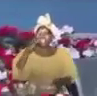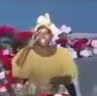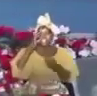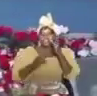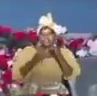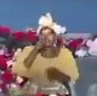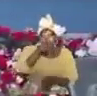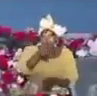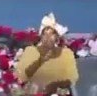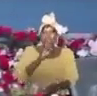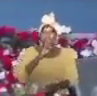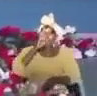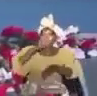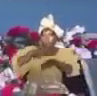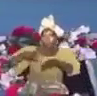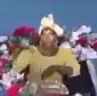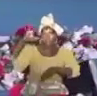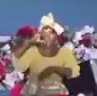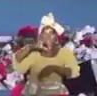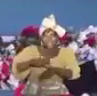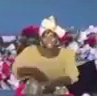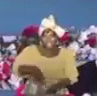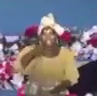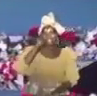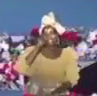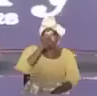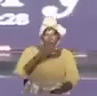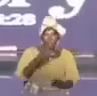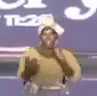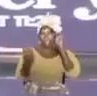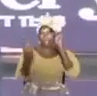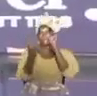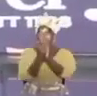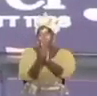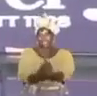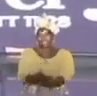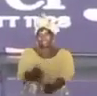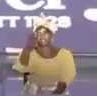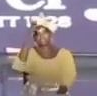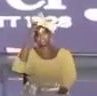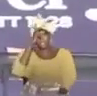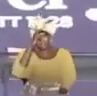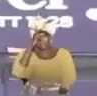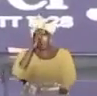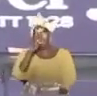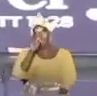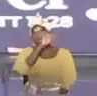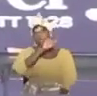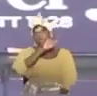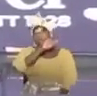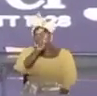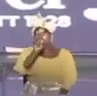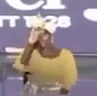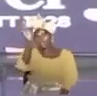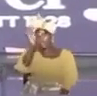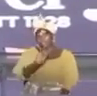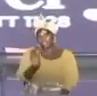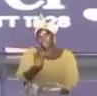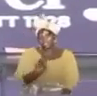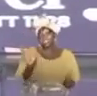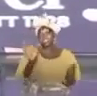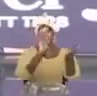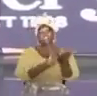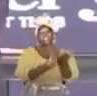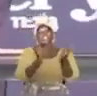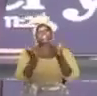the possibility for meeting him or his representatives is 100%. One day he will come around you. Even Jesus